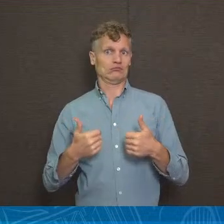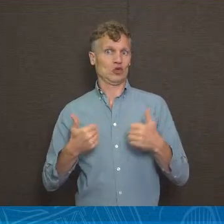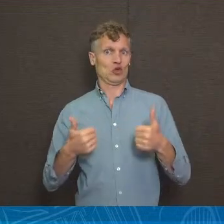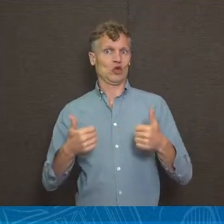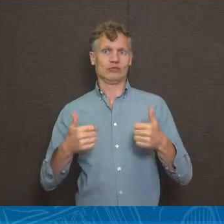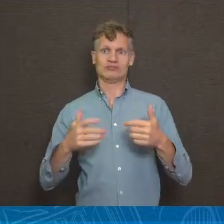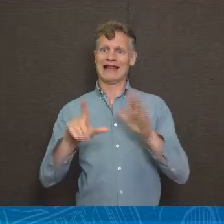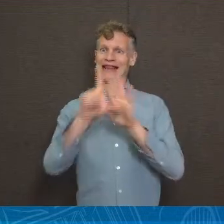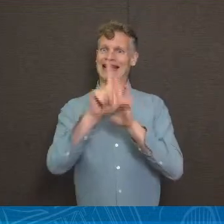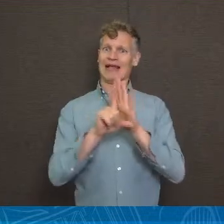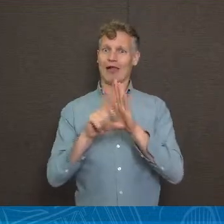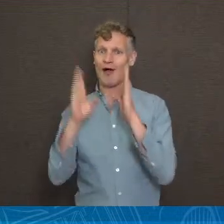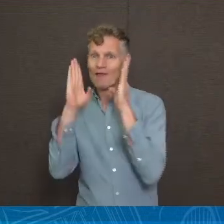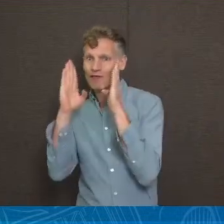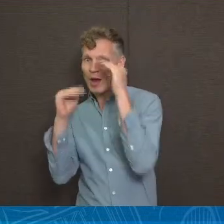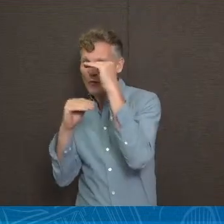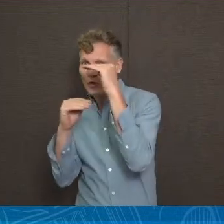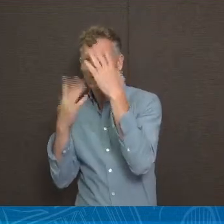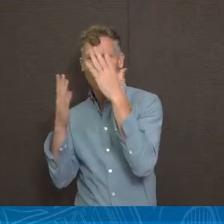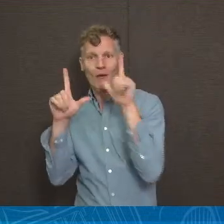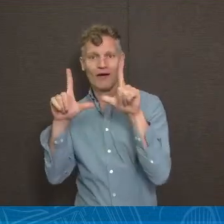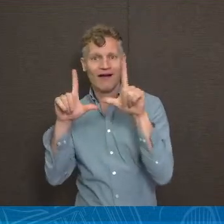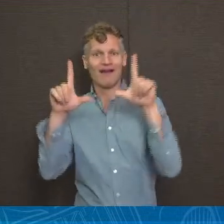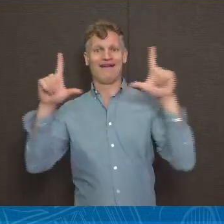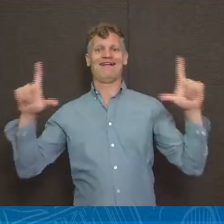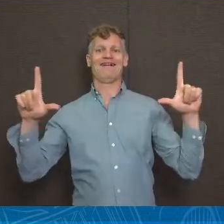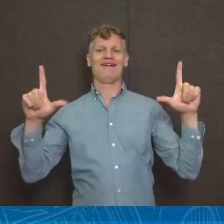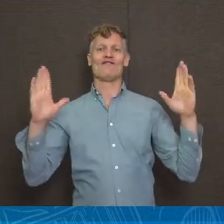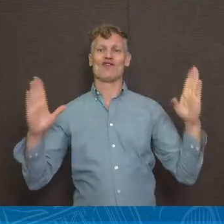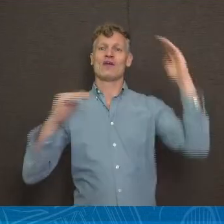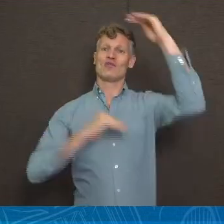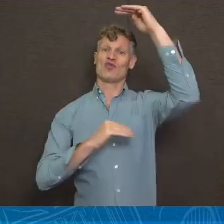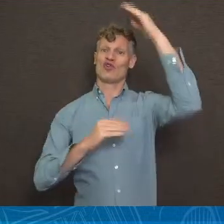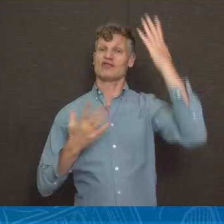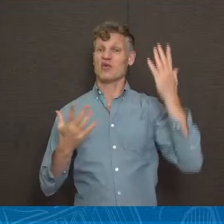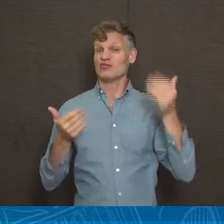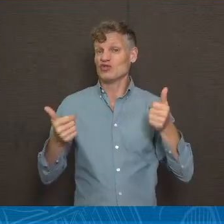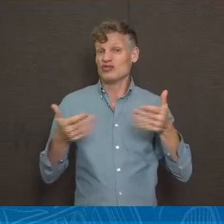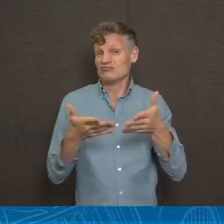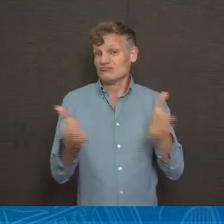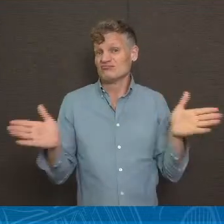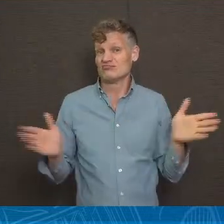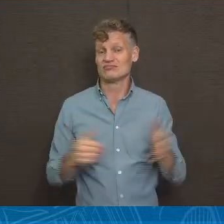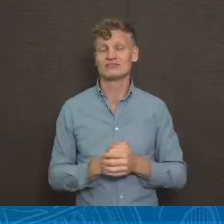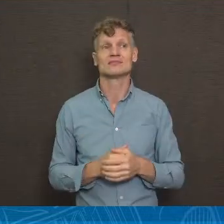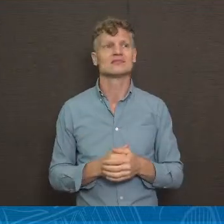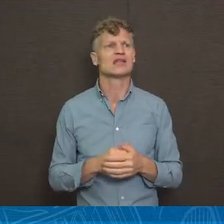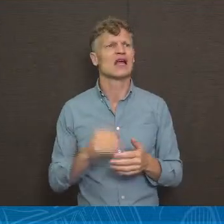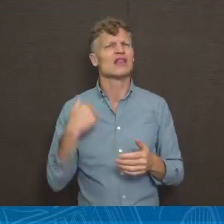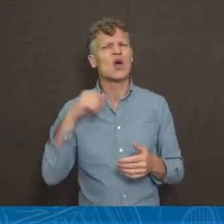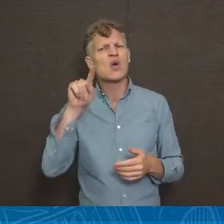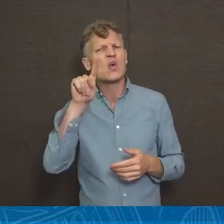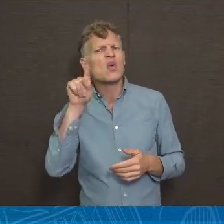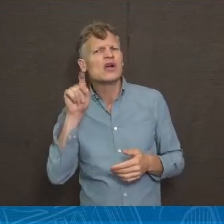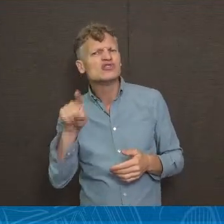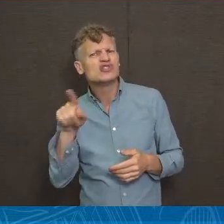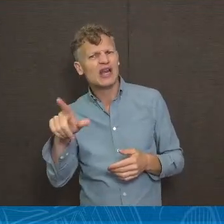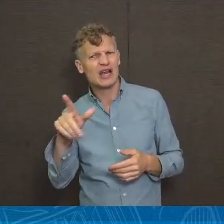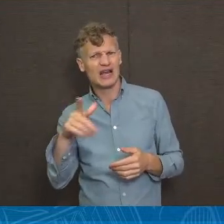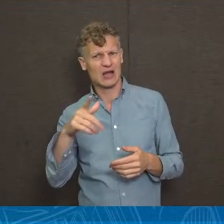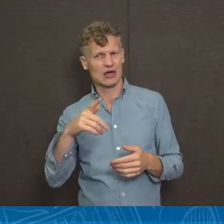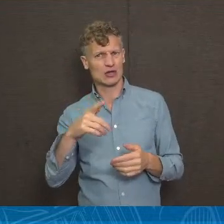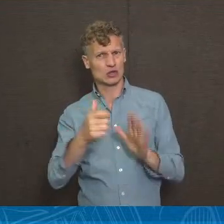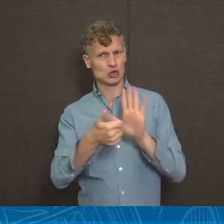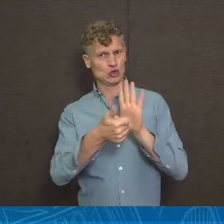think it's reaching a much broader audience. Was the question on what is the role of students in this, or? If you